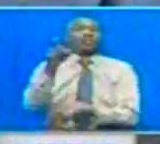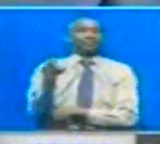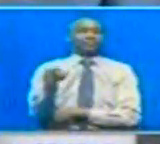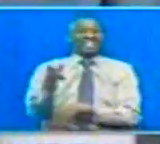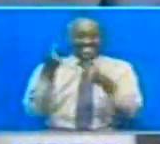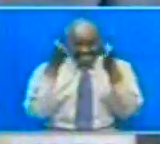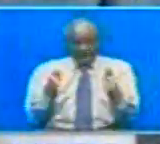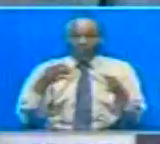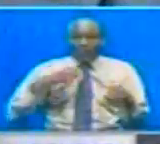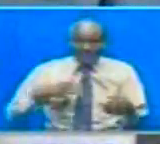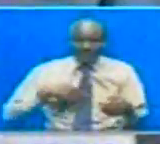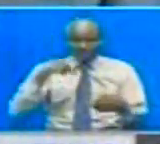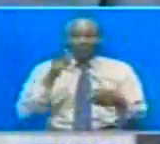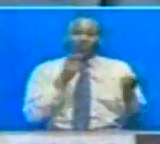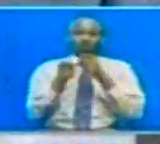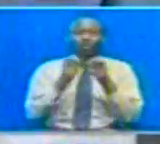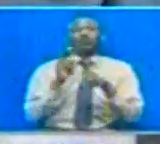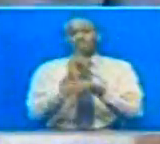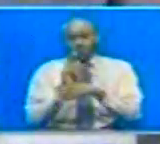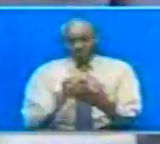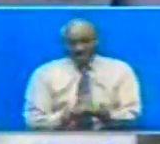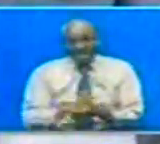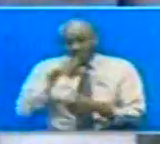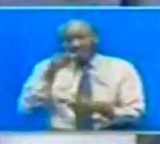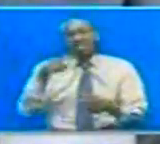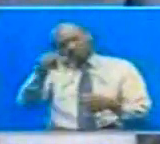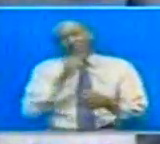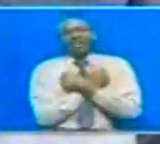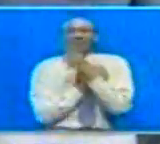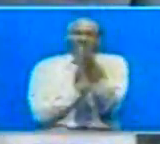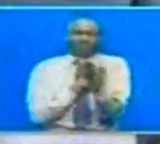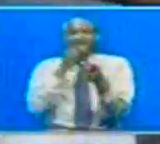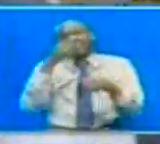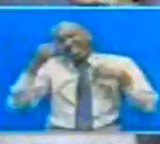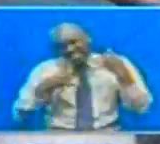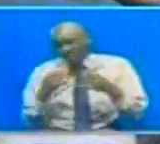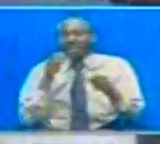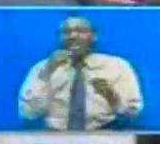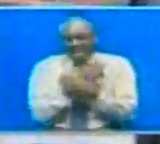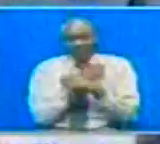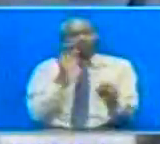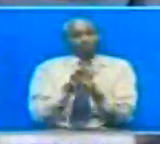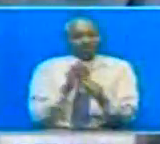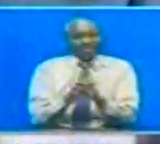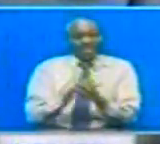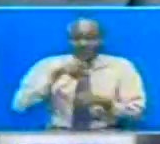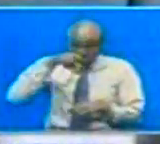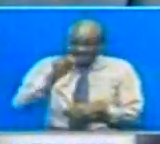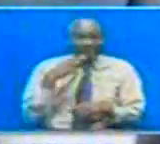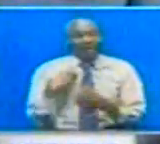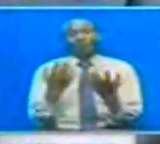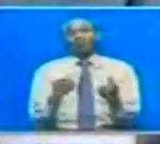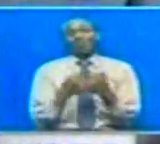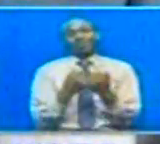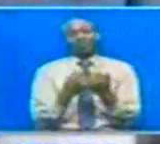Right now, the people are controlling Uhuru because they love him and he is enjoying the love too much. That's why he's getting irritated.